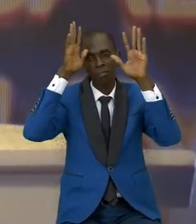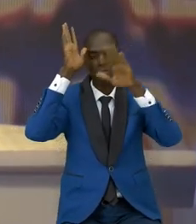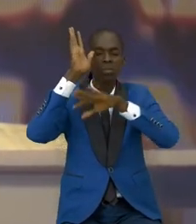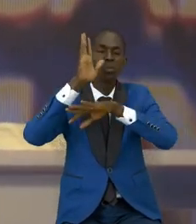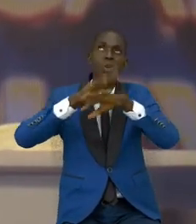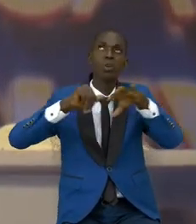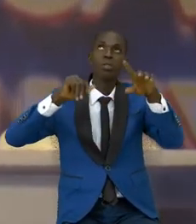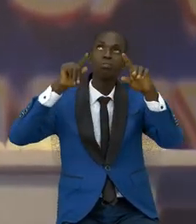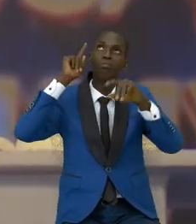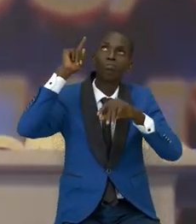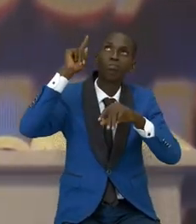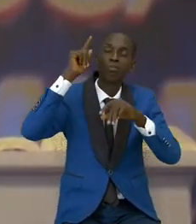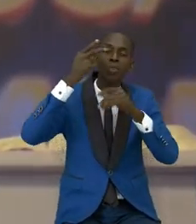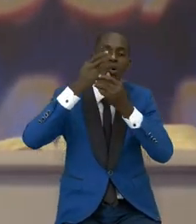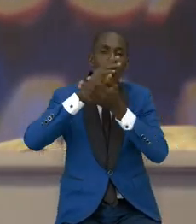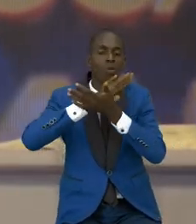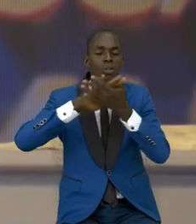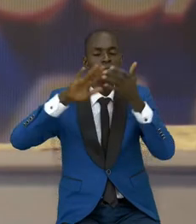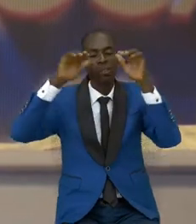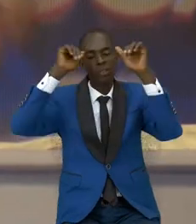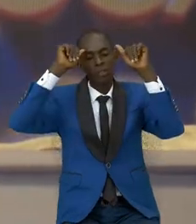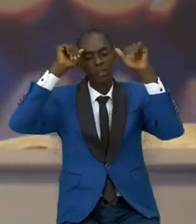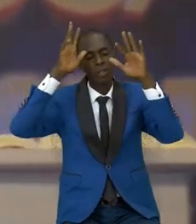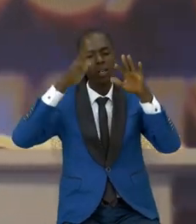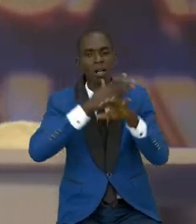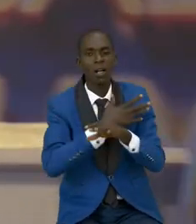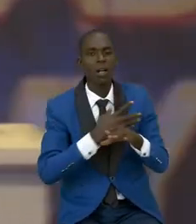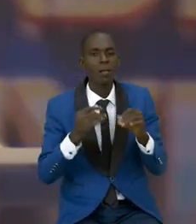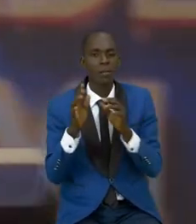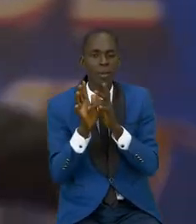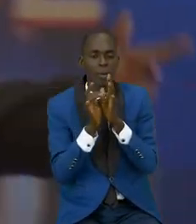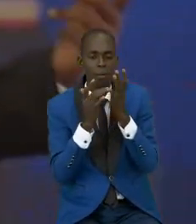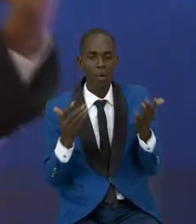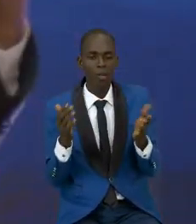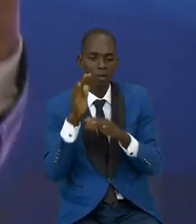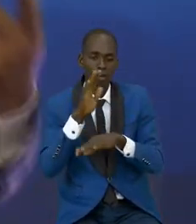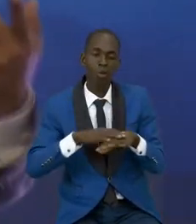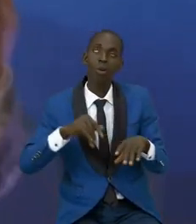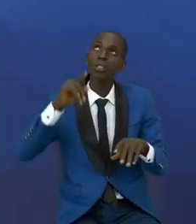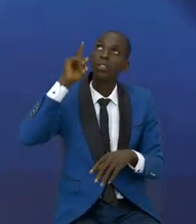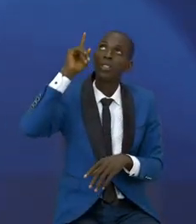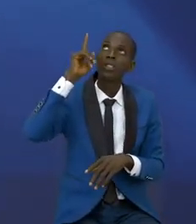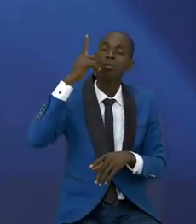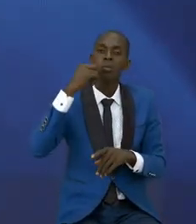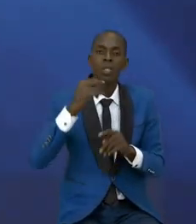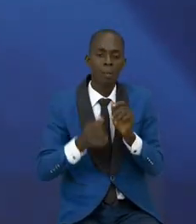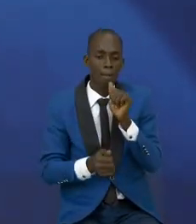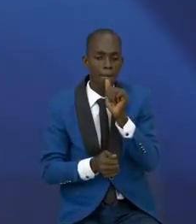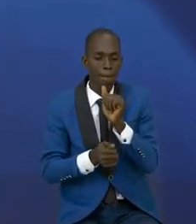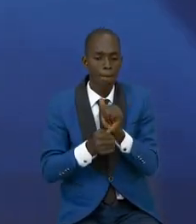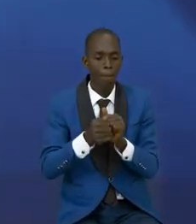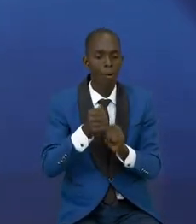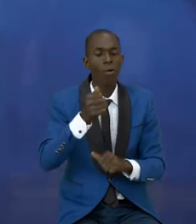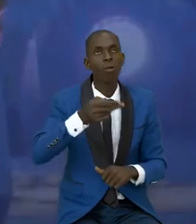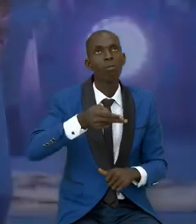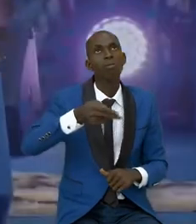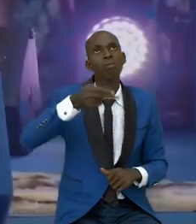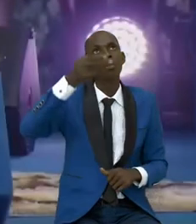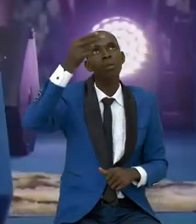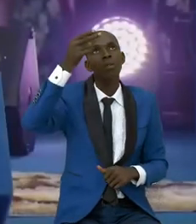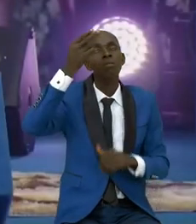him Holy Father, and the Bible calls him the Most High.